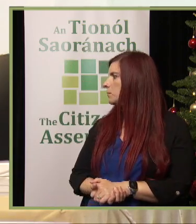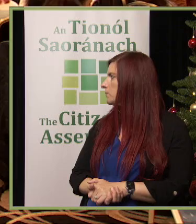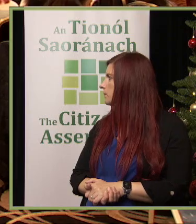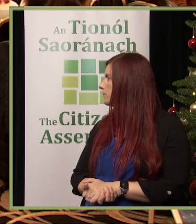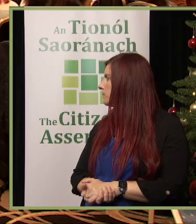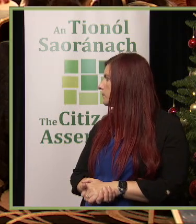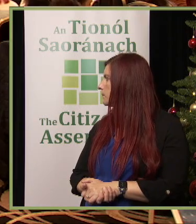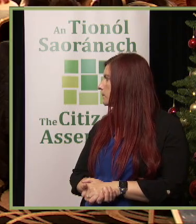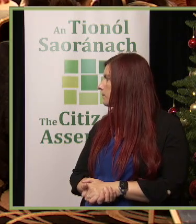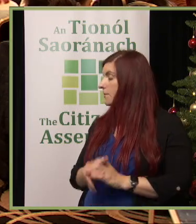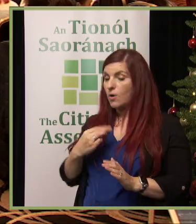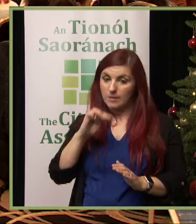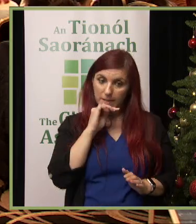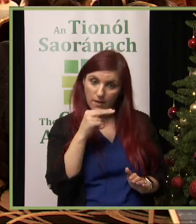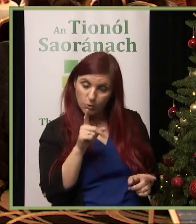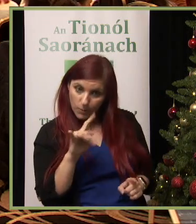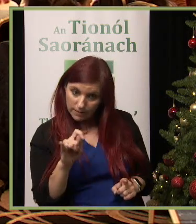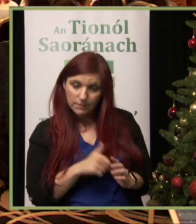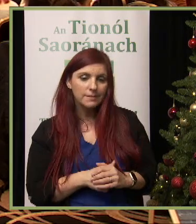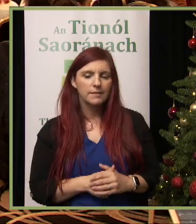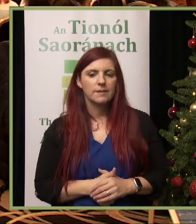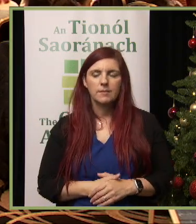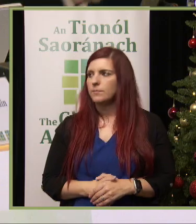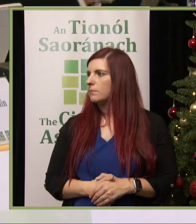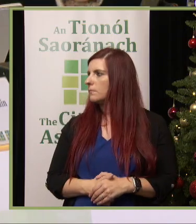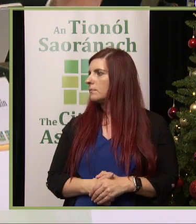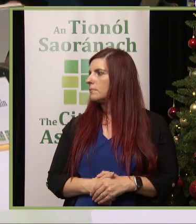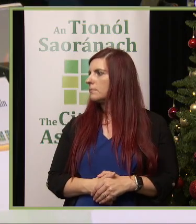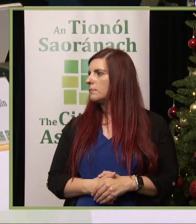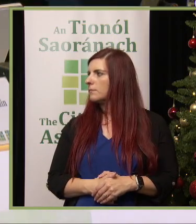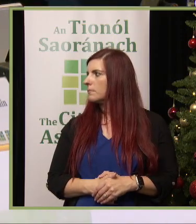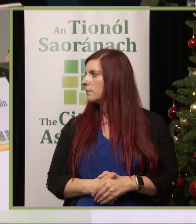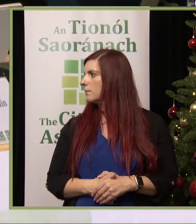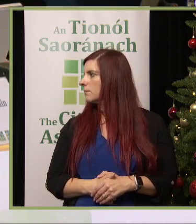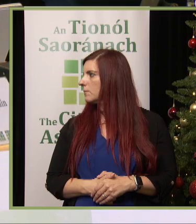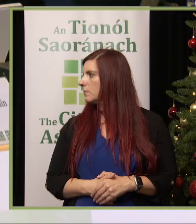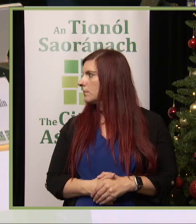That doesn't mean we shouldn't do it, but that's enough. To be able to it's enough. On